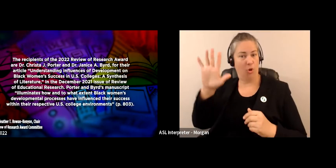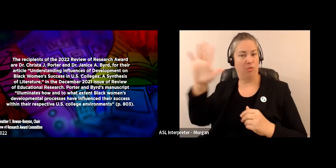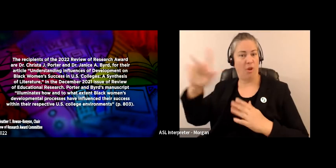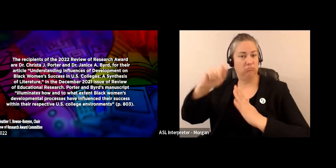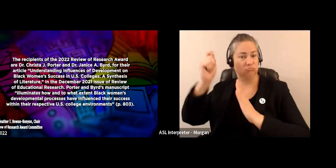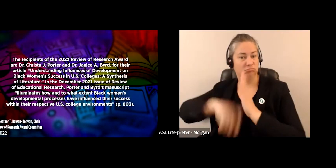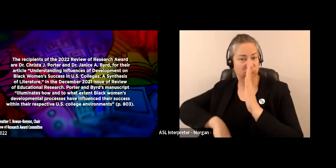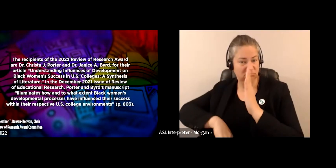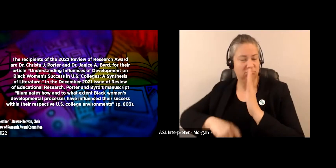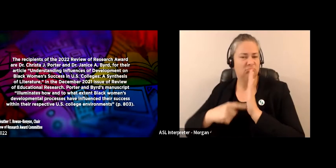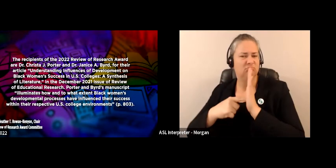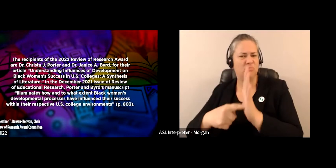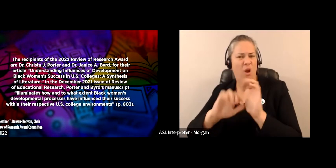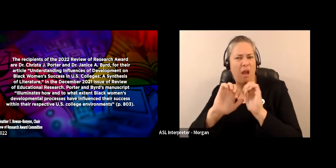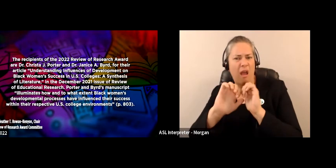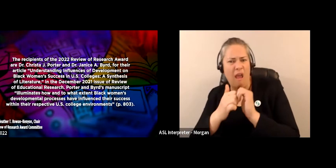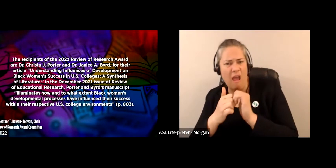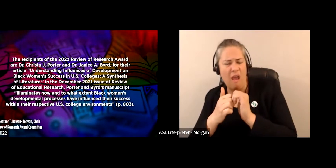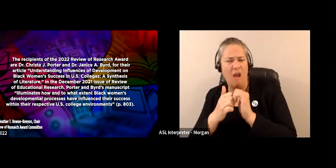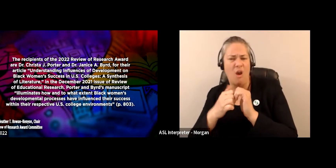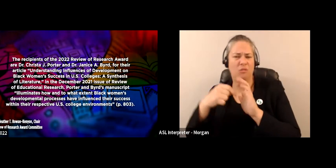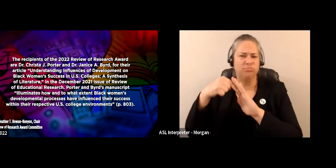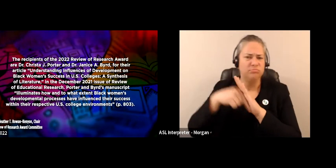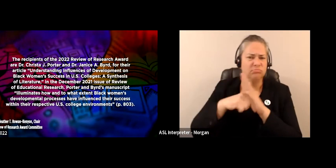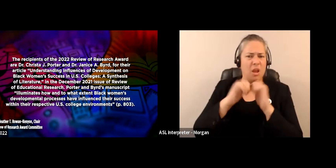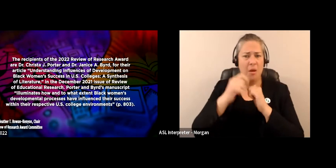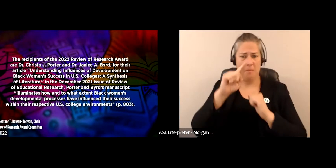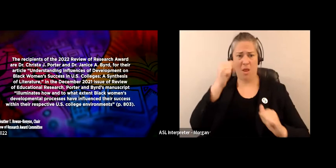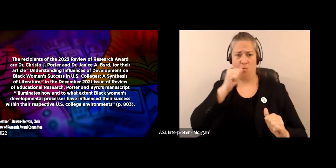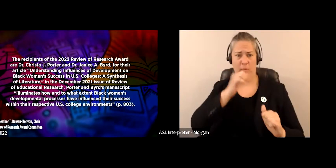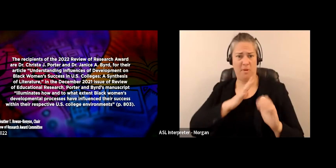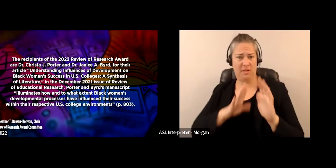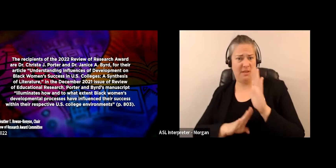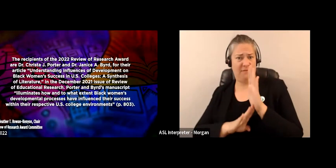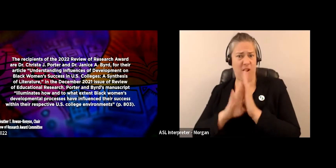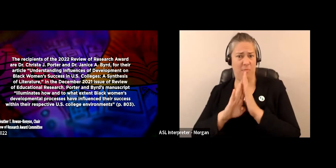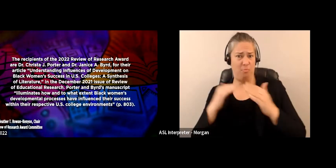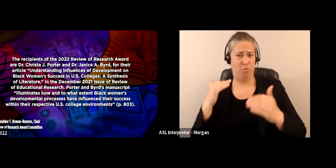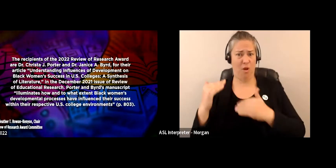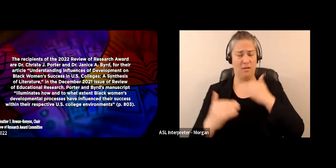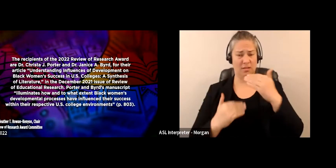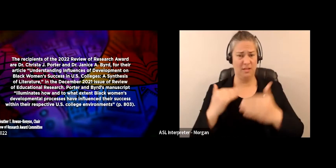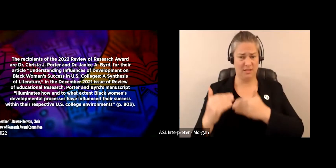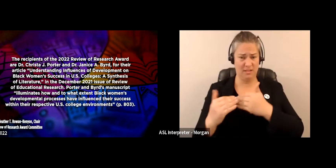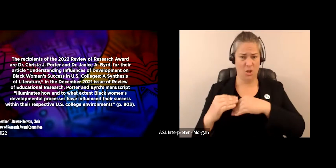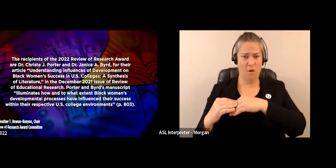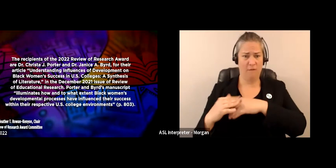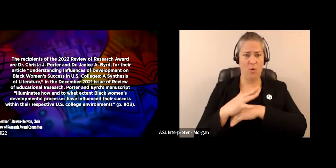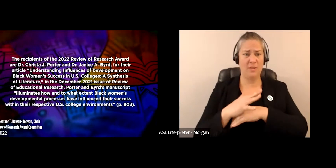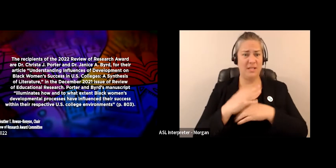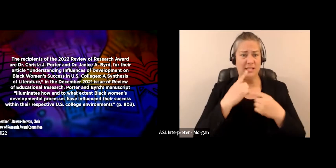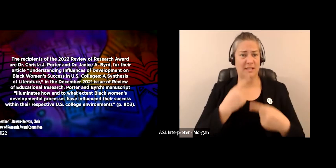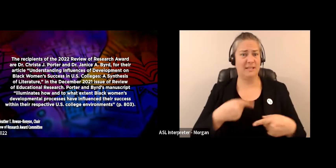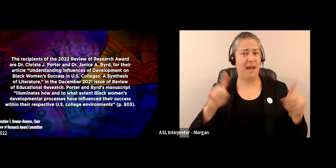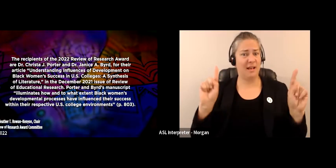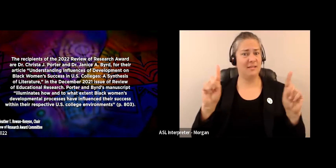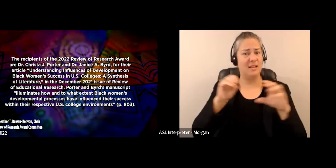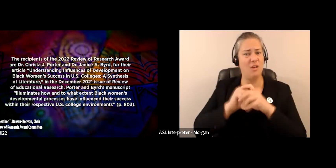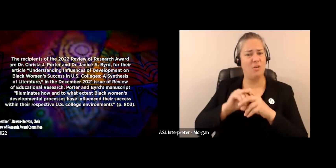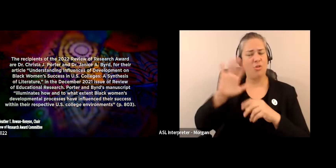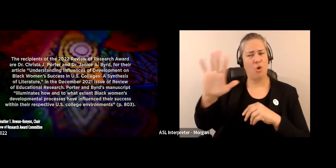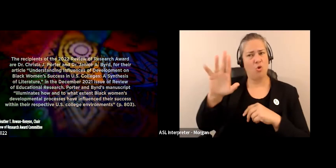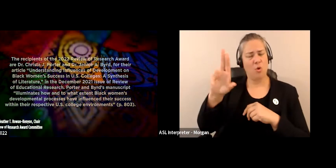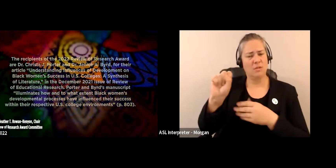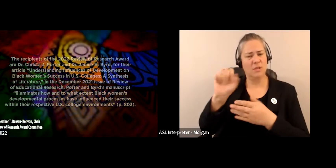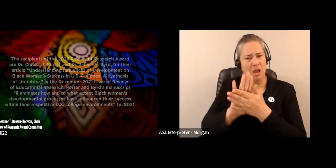manuscript illuminates how and to what extent Black women's developmental processes have influenced their success within their respective U.S.